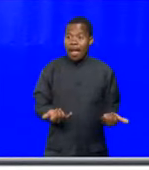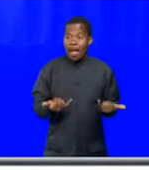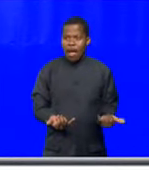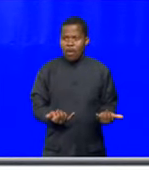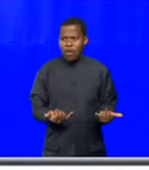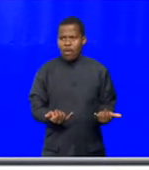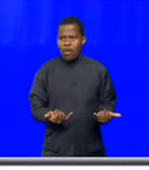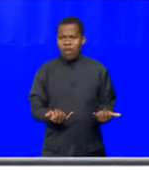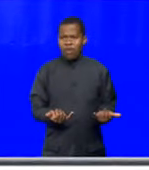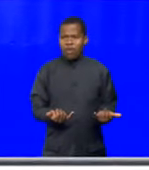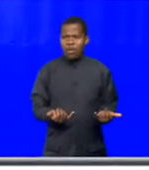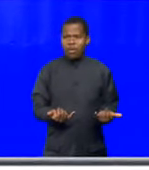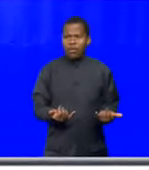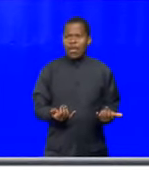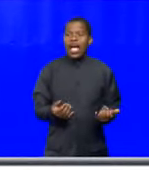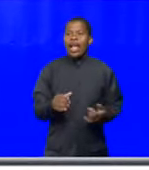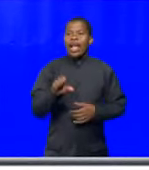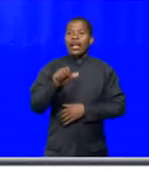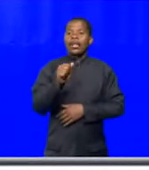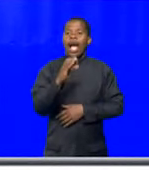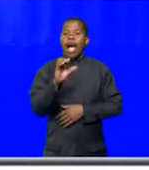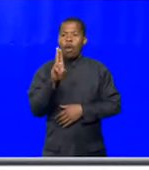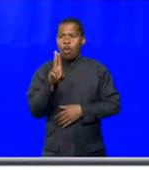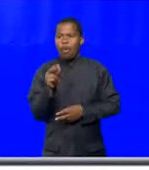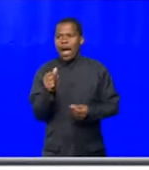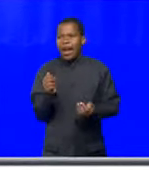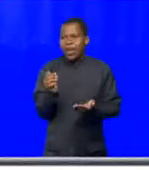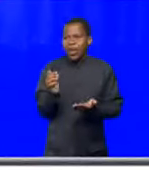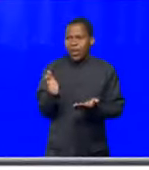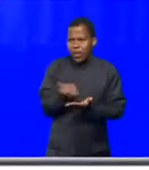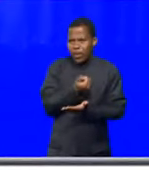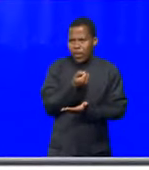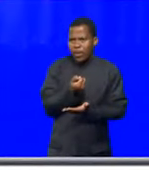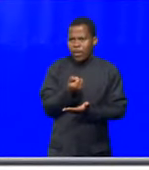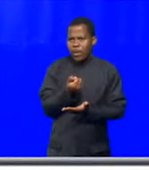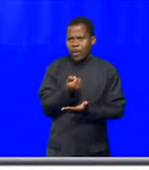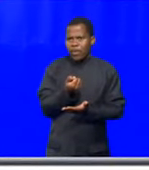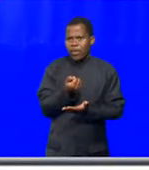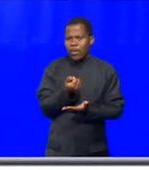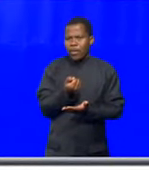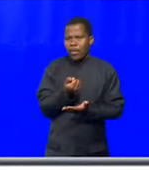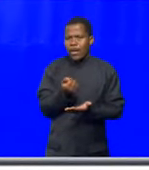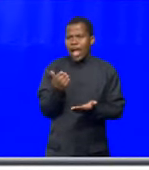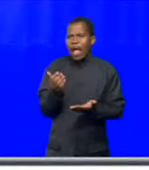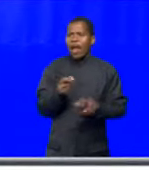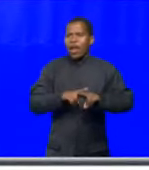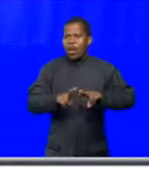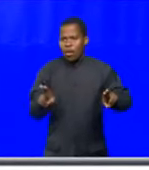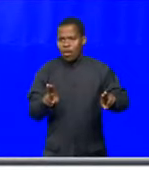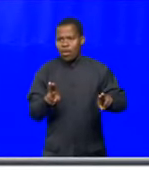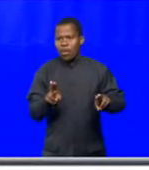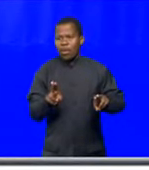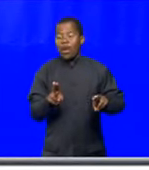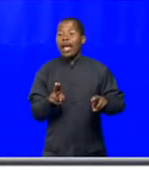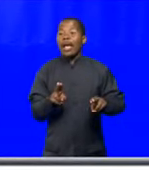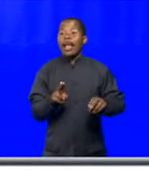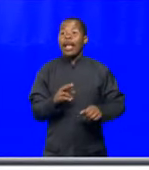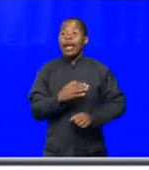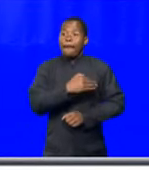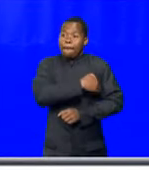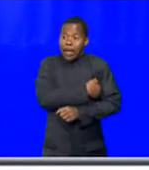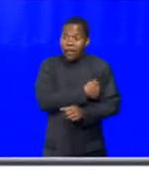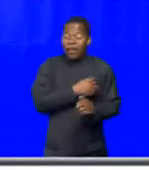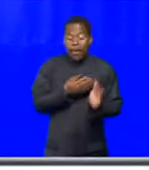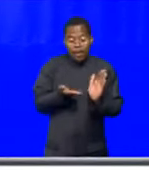now, you'll find SACU receipts are having come in, as well as the reserves being at a much higher